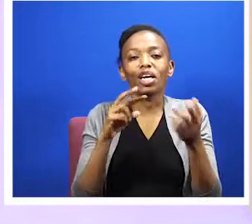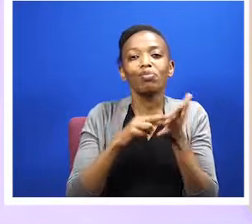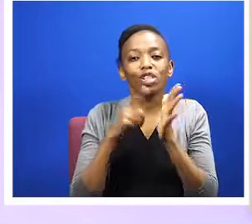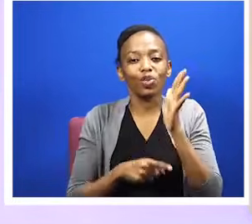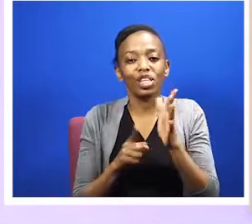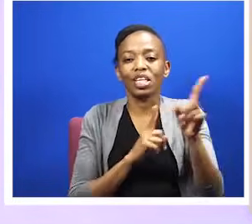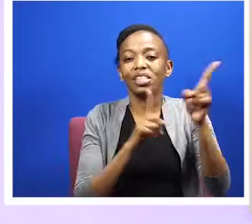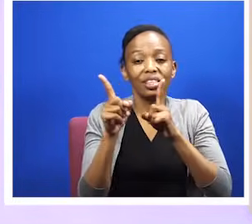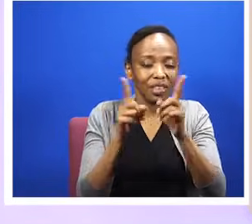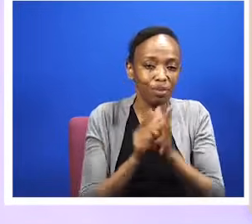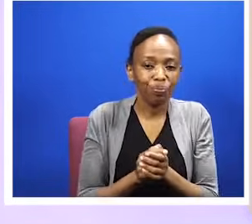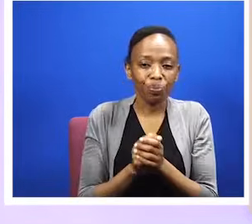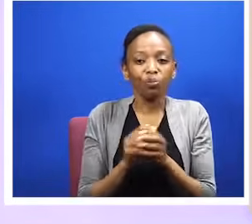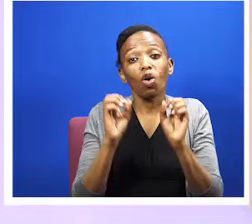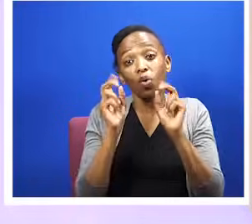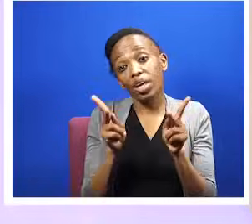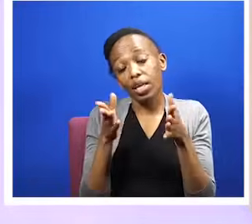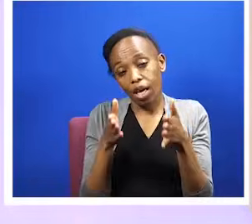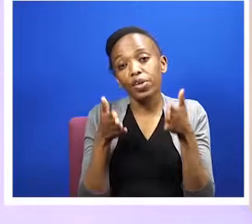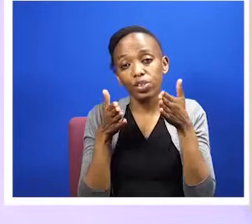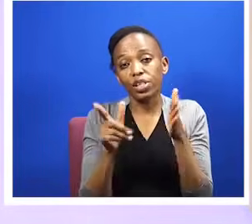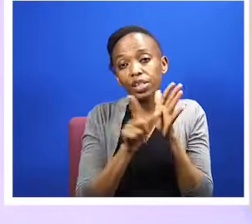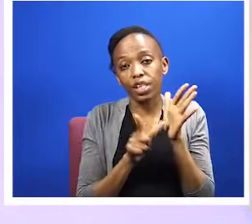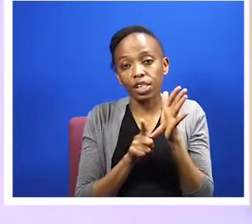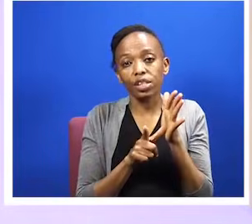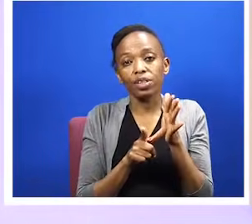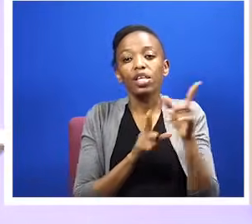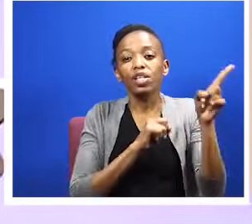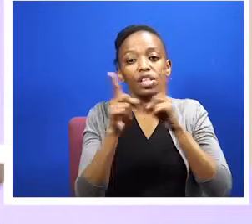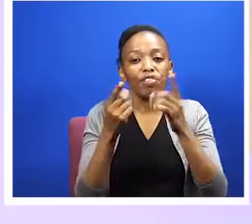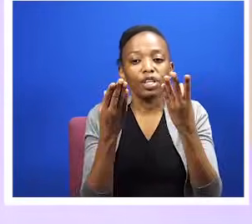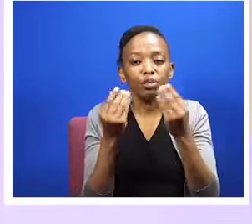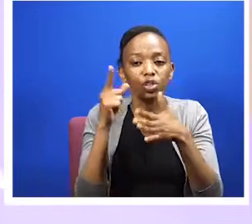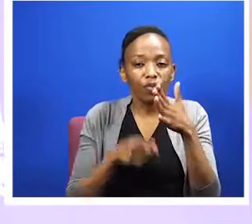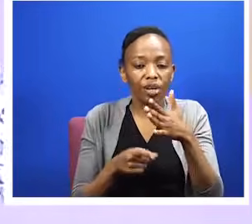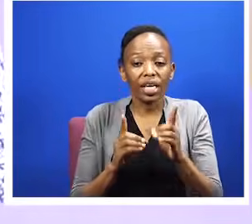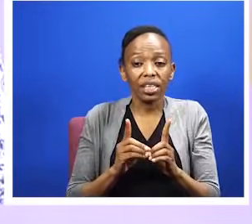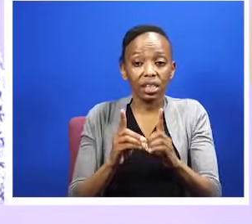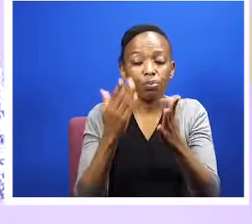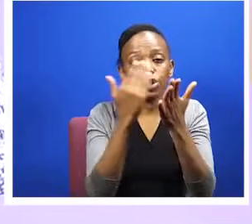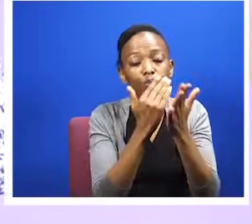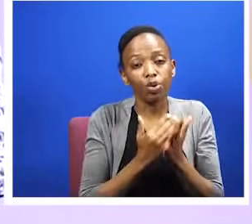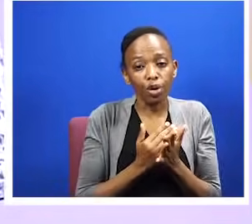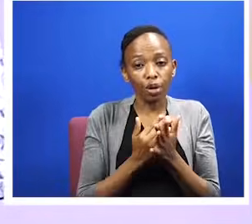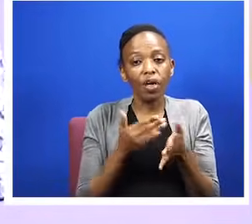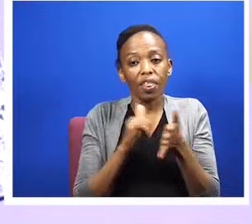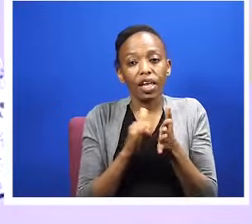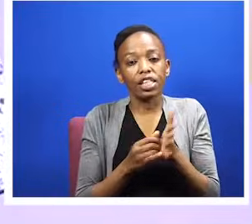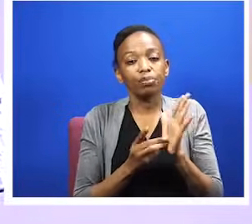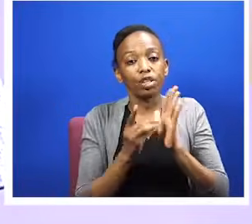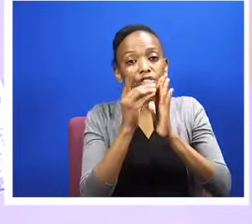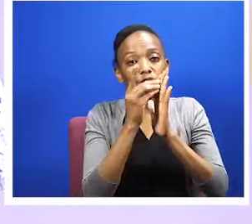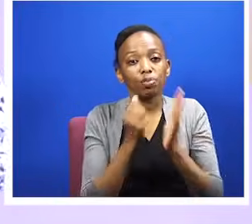trip or a journey, right? So in today's lesson, The Safari simply means a discipleship program that has been developed to